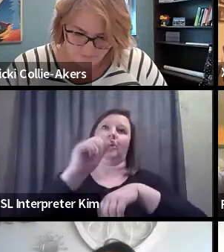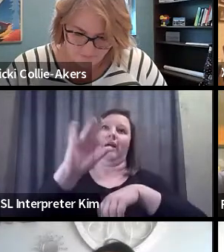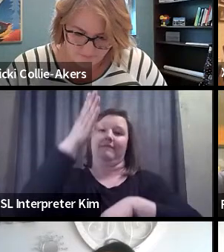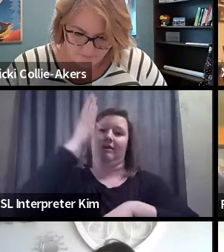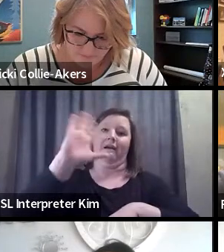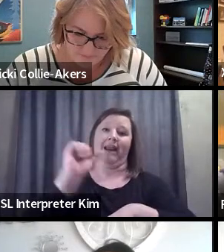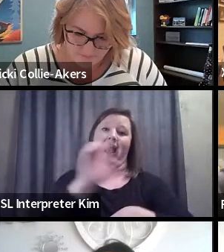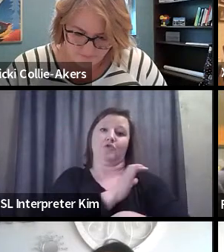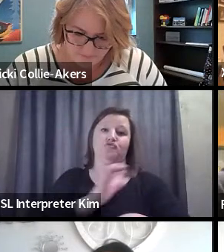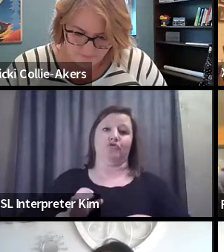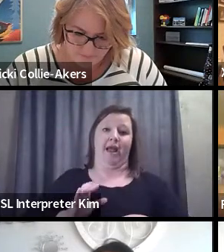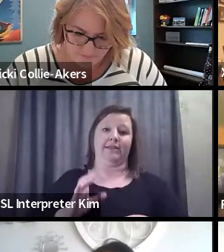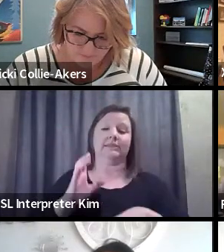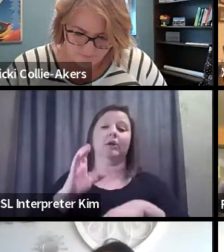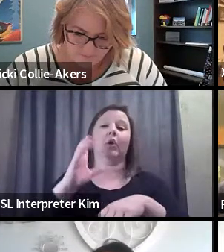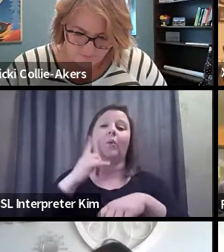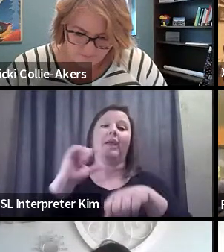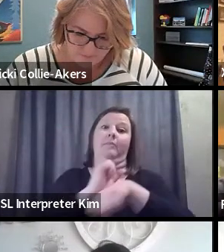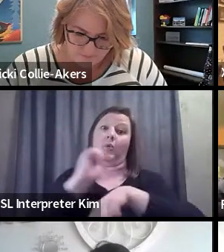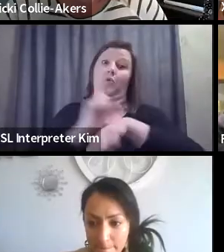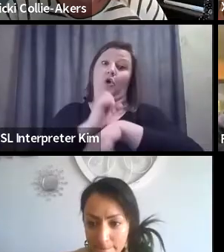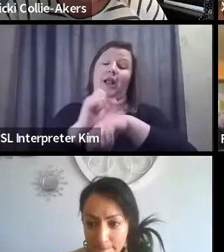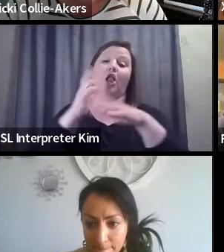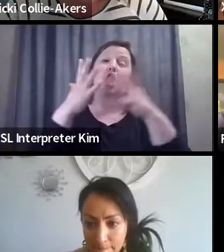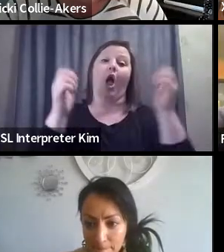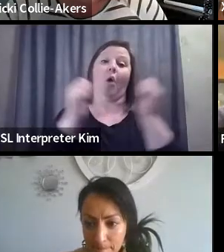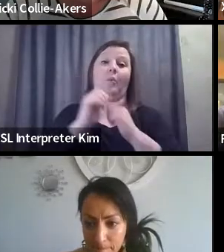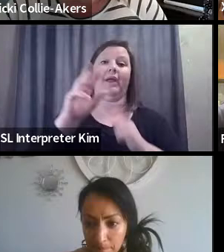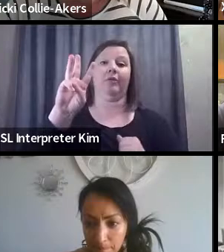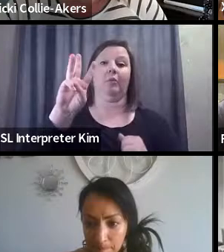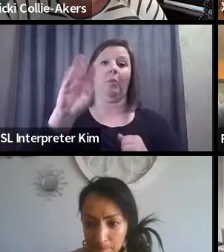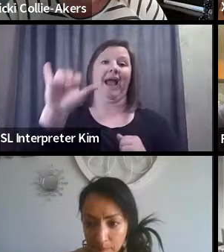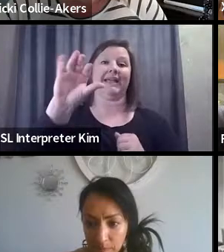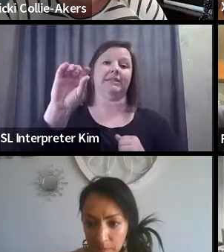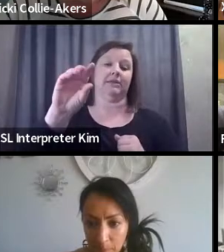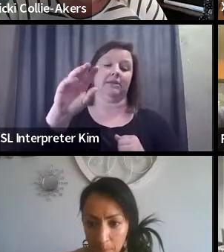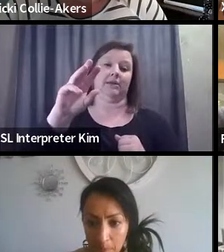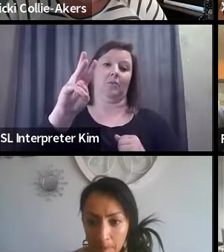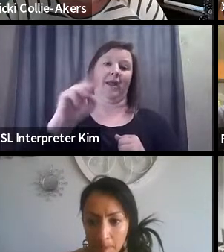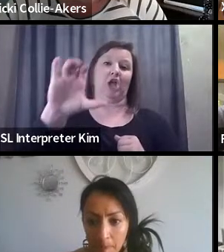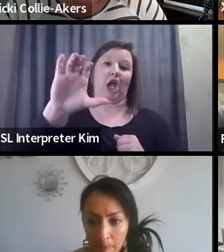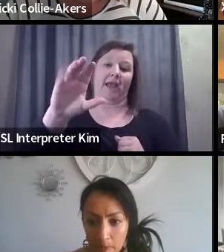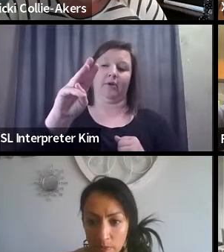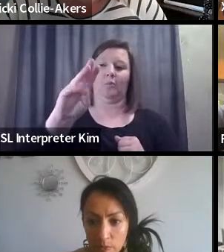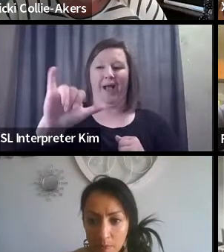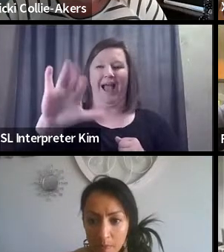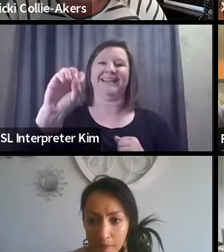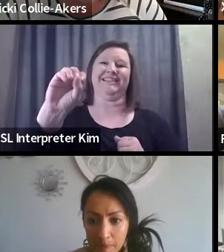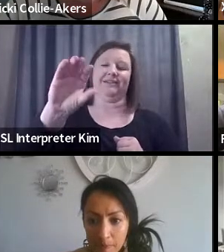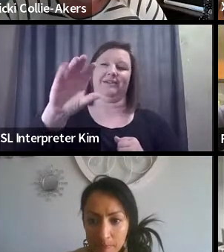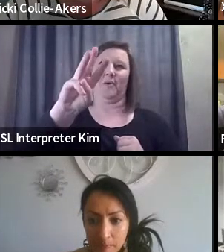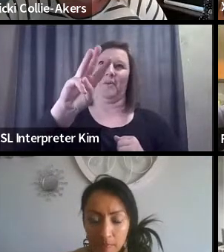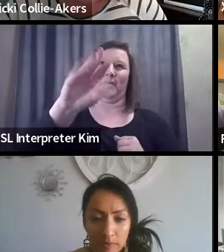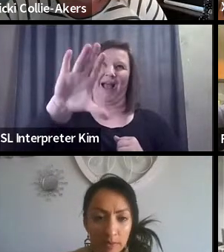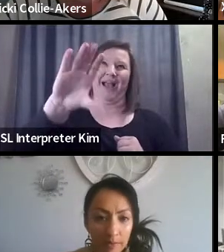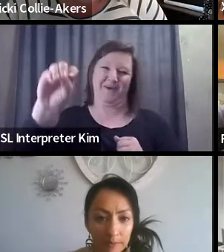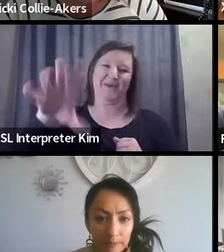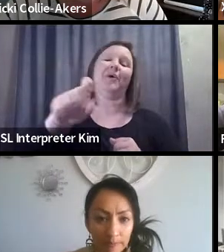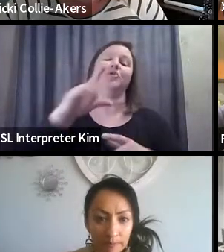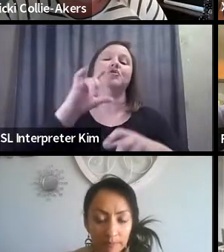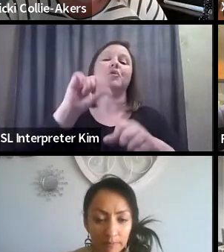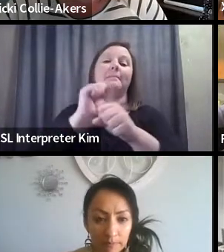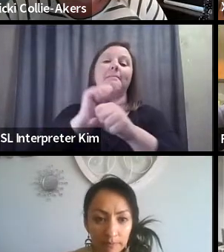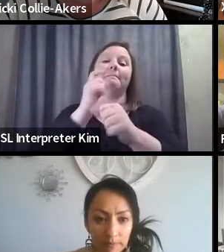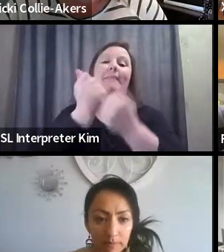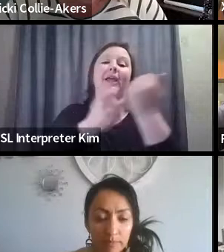have been working diligently with Wyandotte County in trying to make sure that everyone has the opportunity to